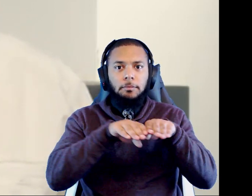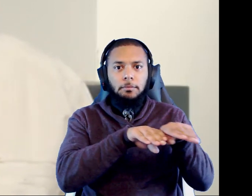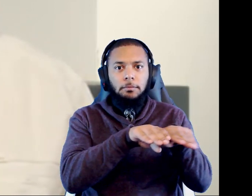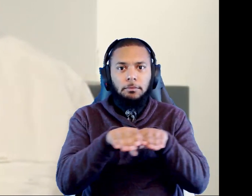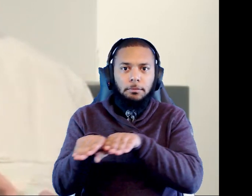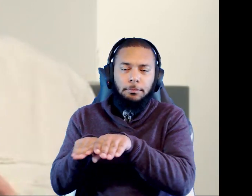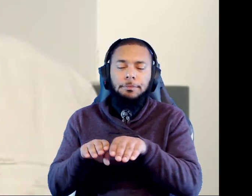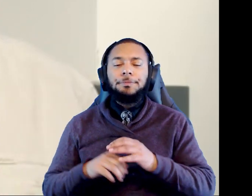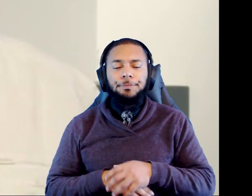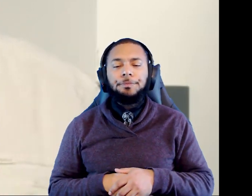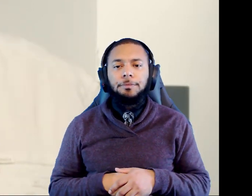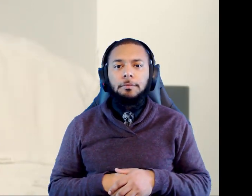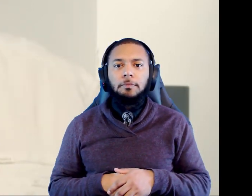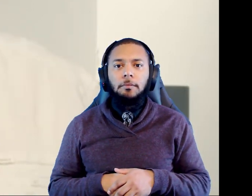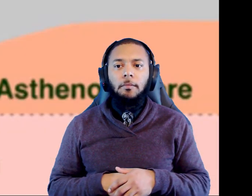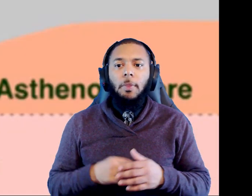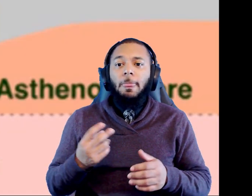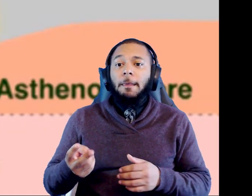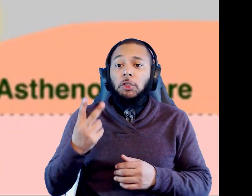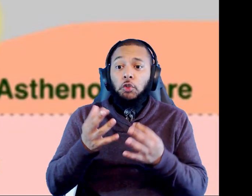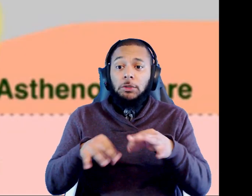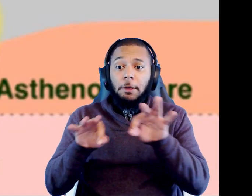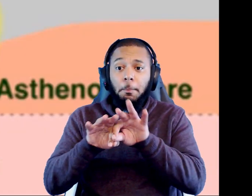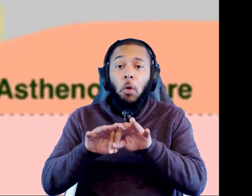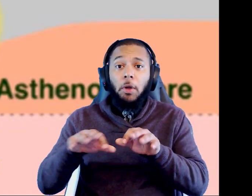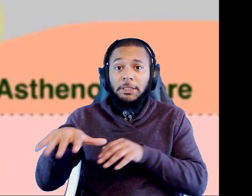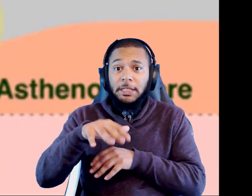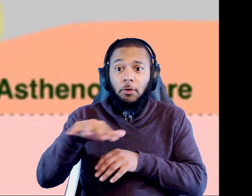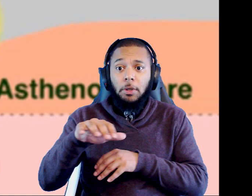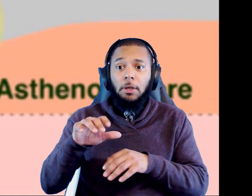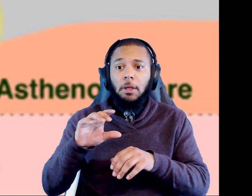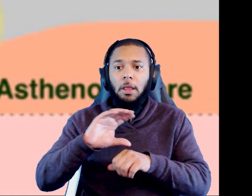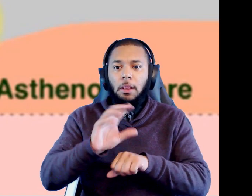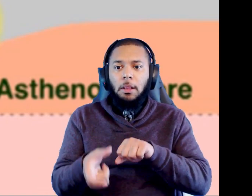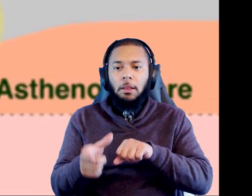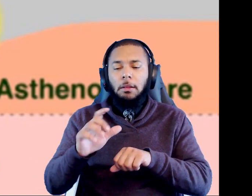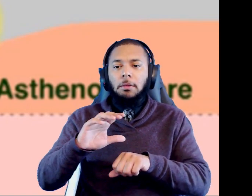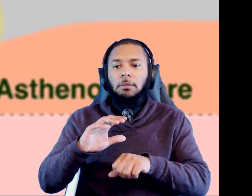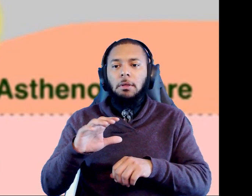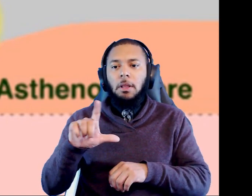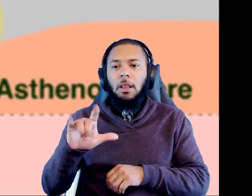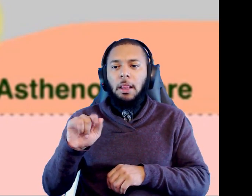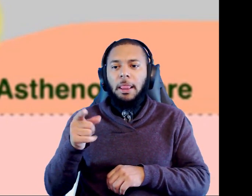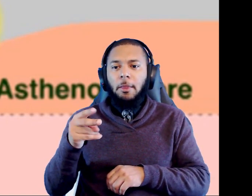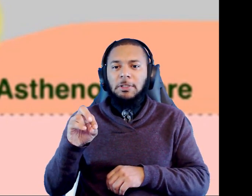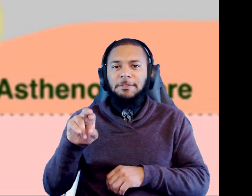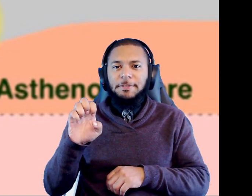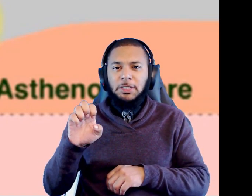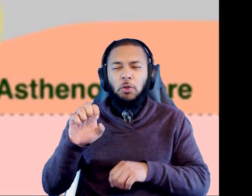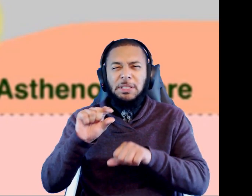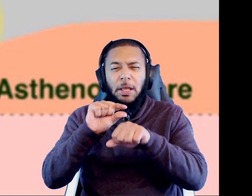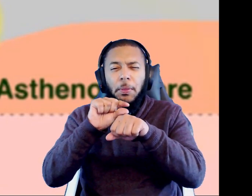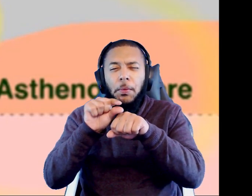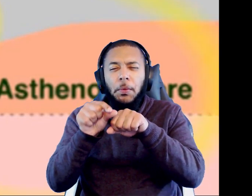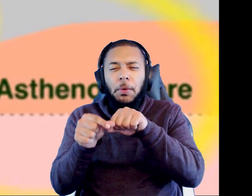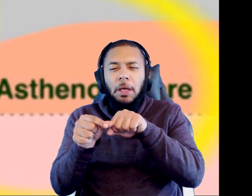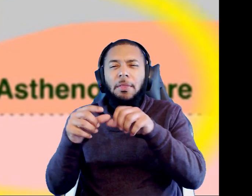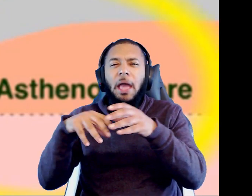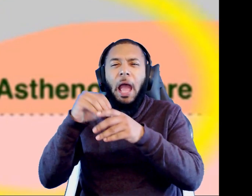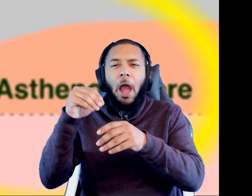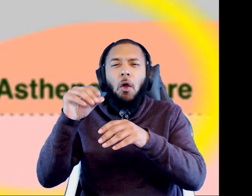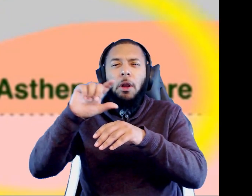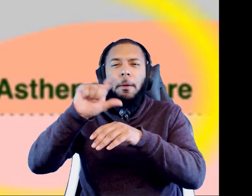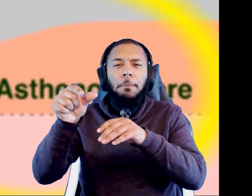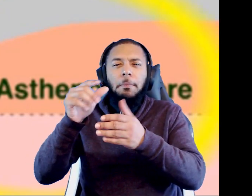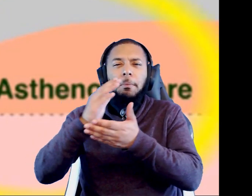look. We look at two important regions. The lithosphere, which is the very thin crust, the outer layer of the Earth, and